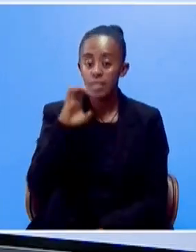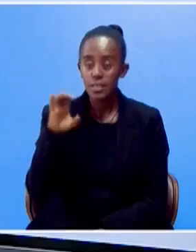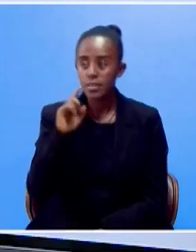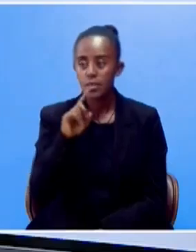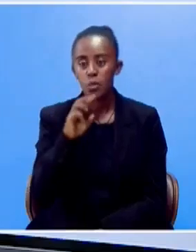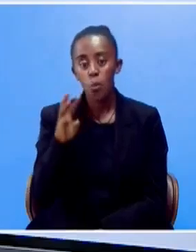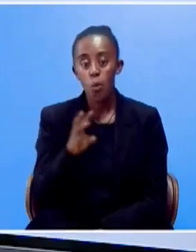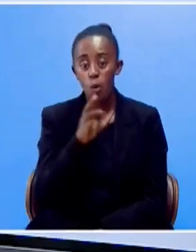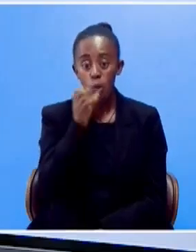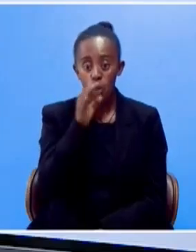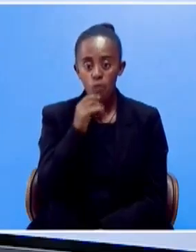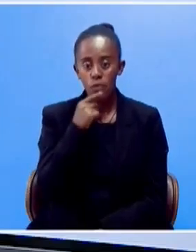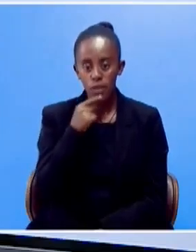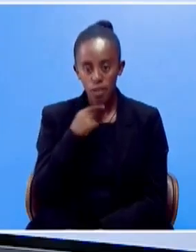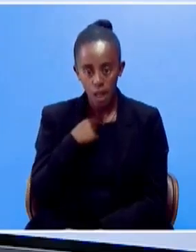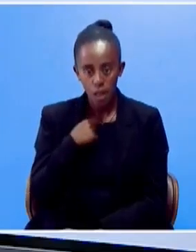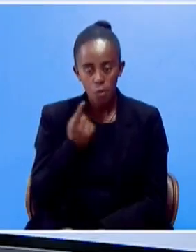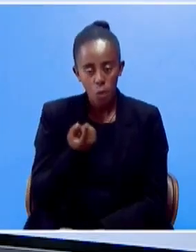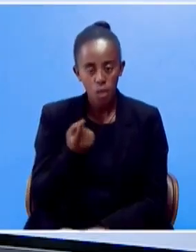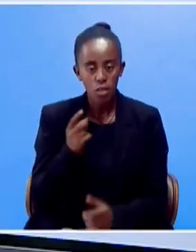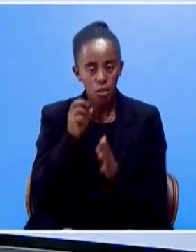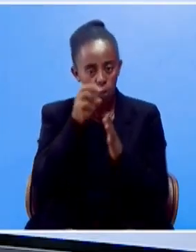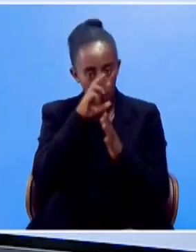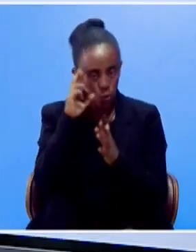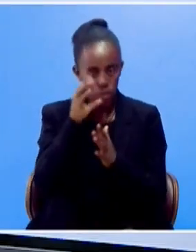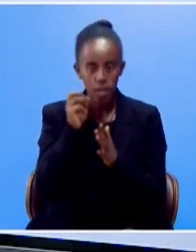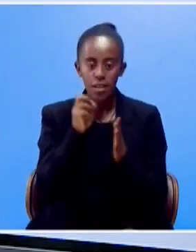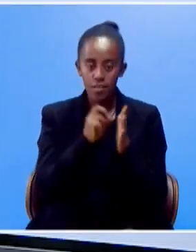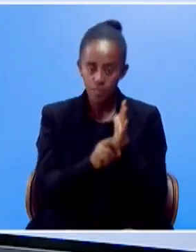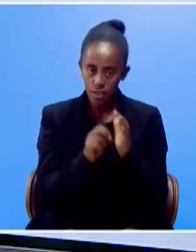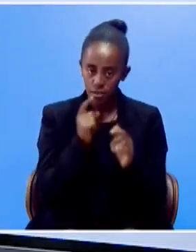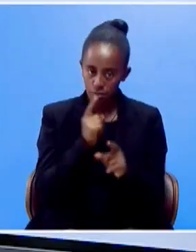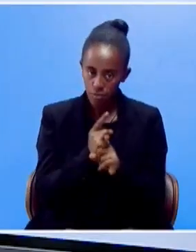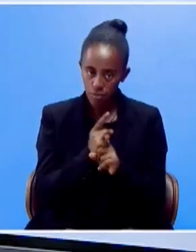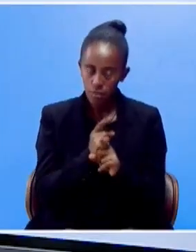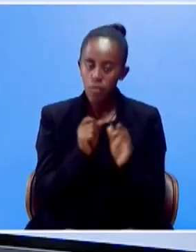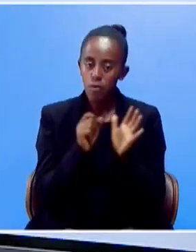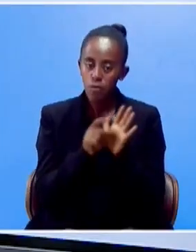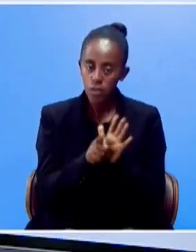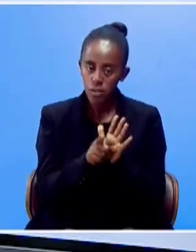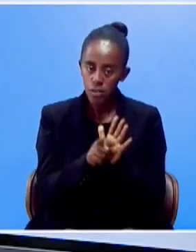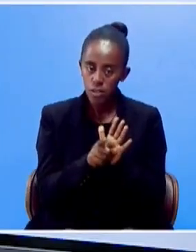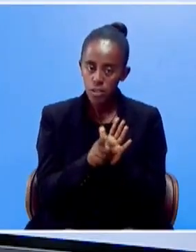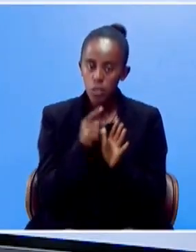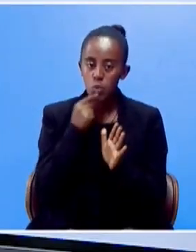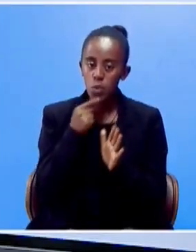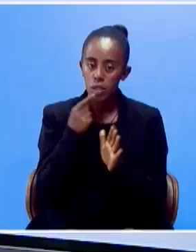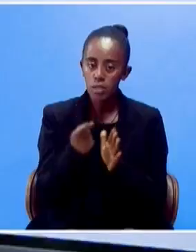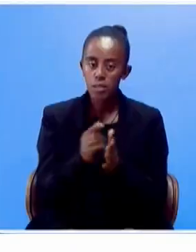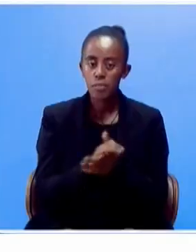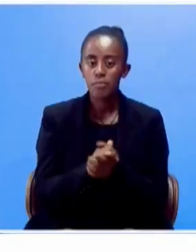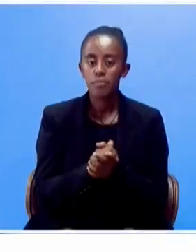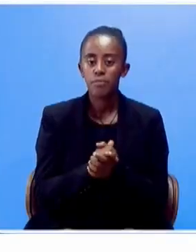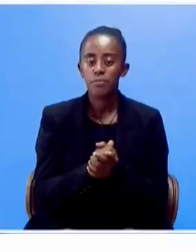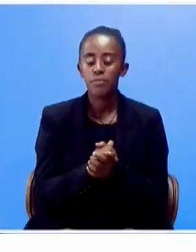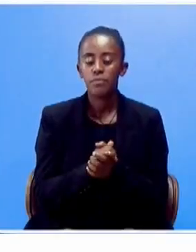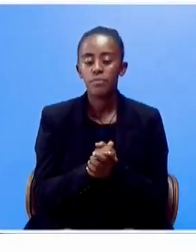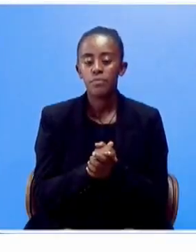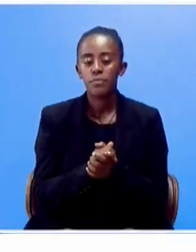of telling cause and effect. Right? For example, you can say like this. Since